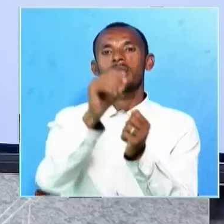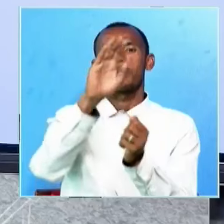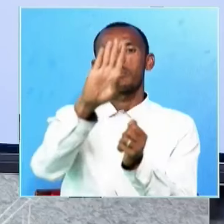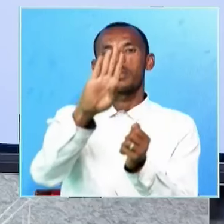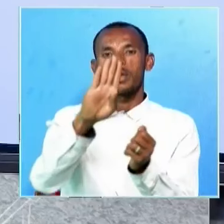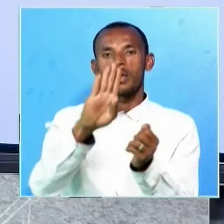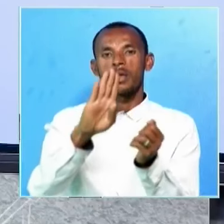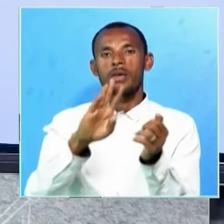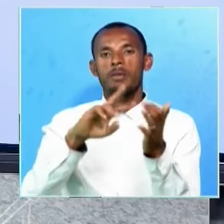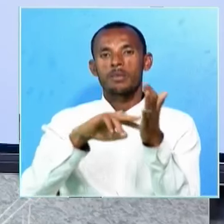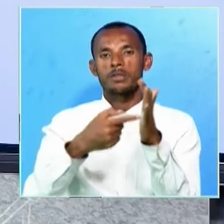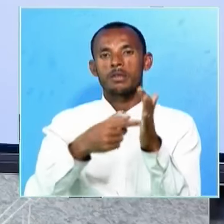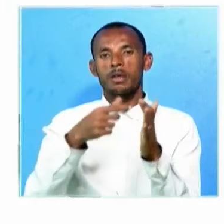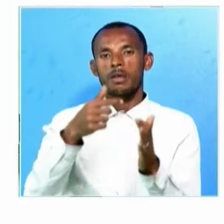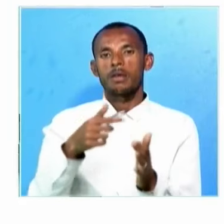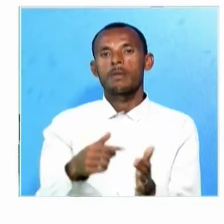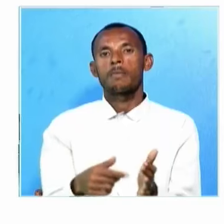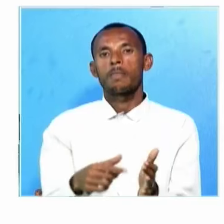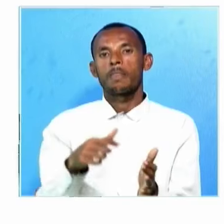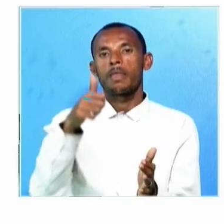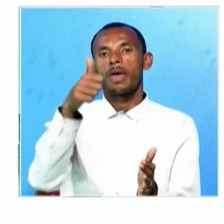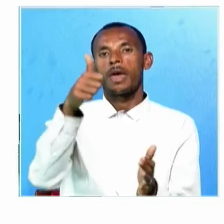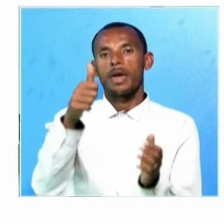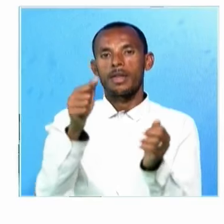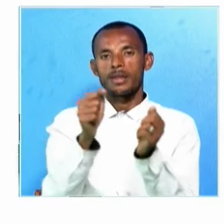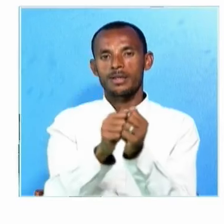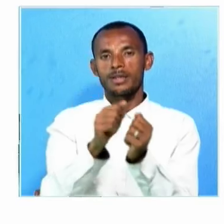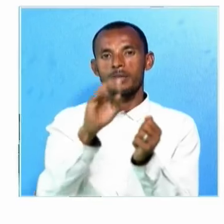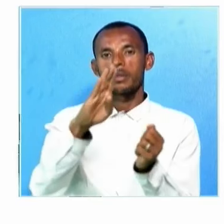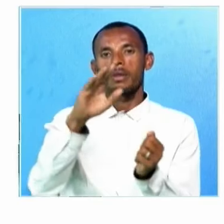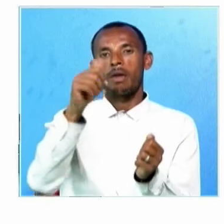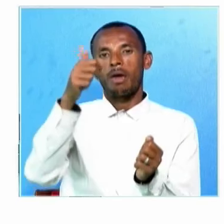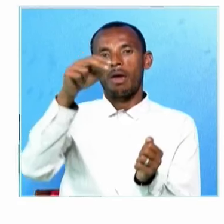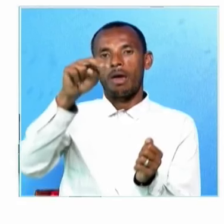written as A intersection